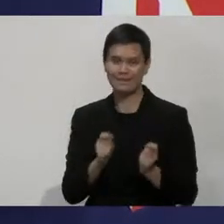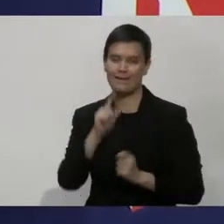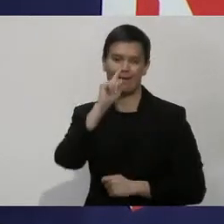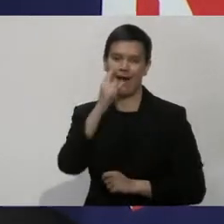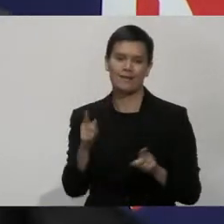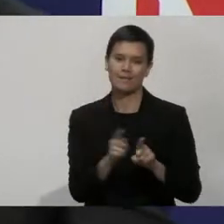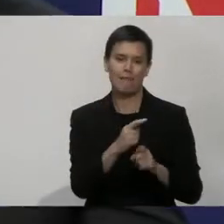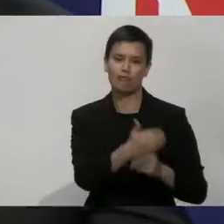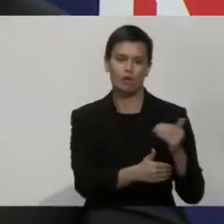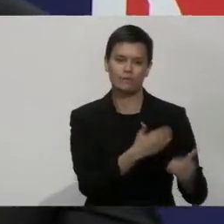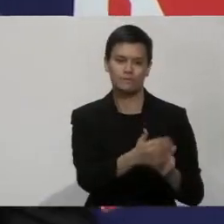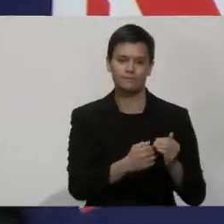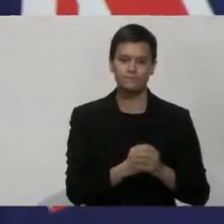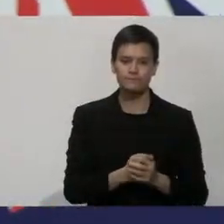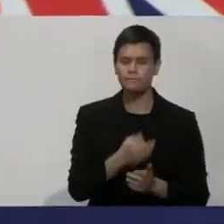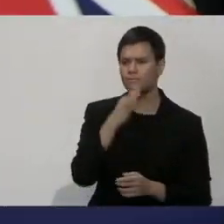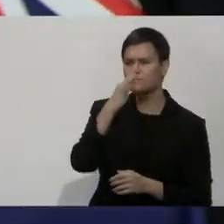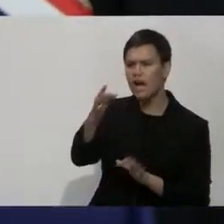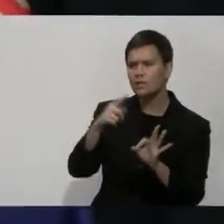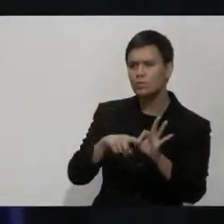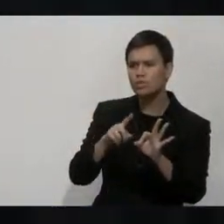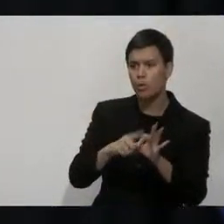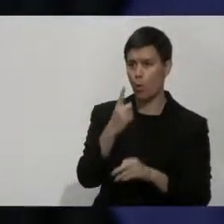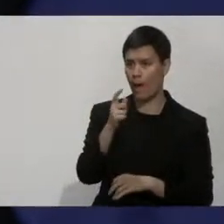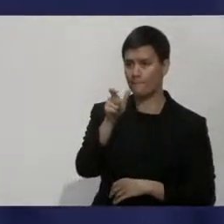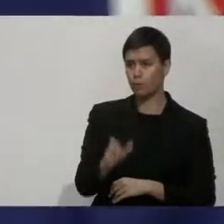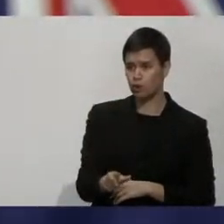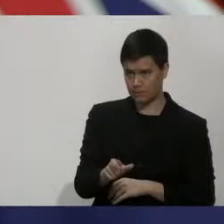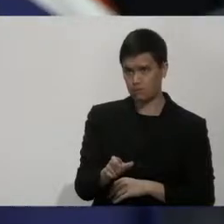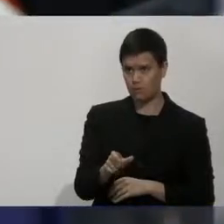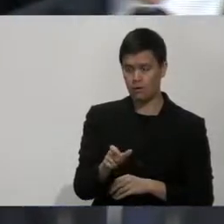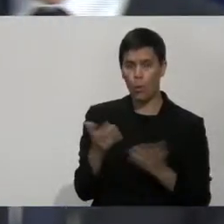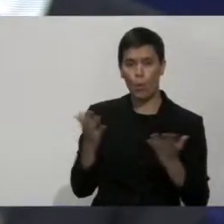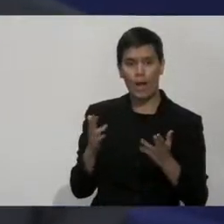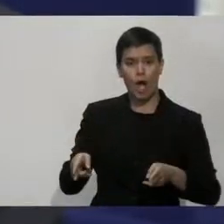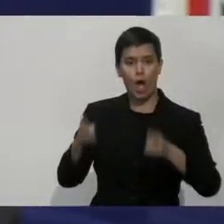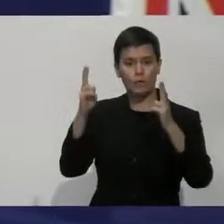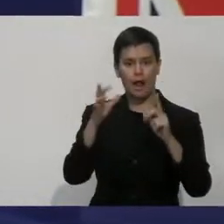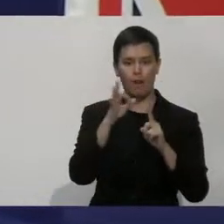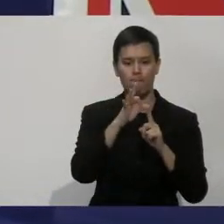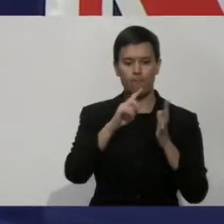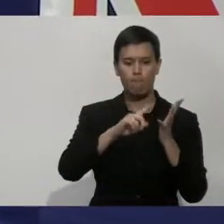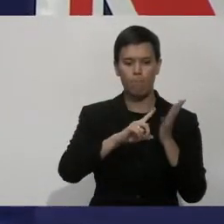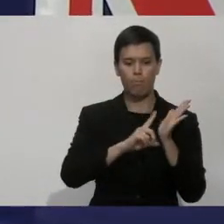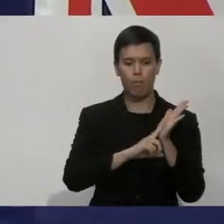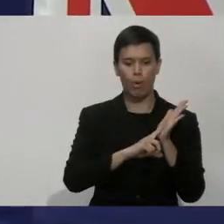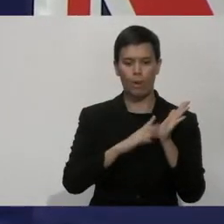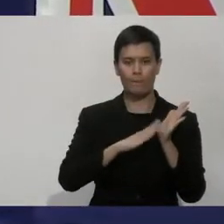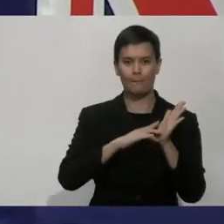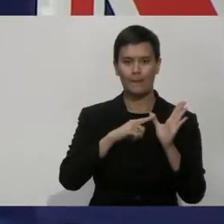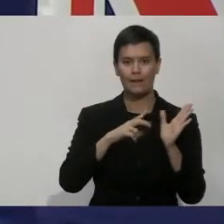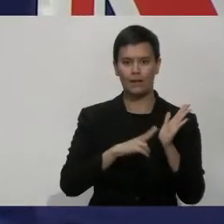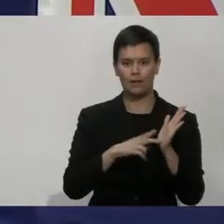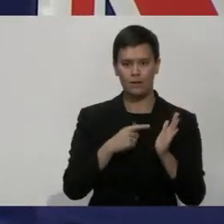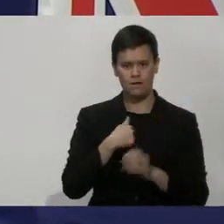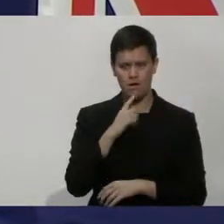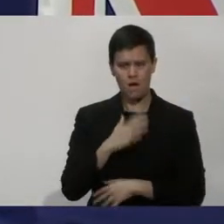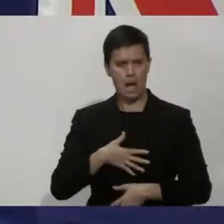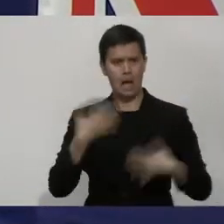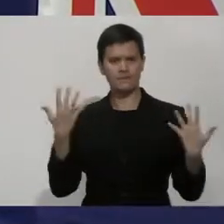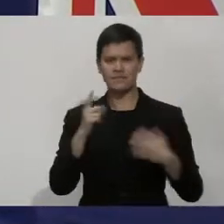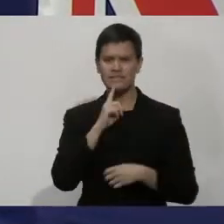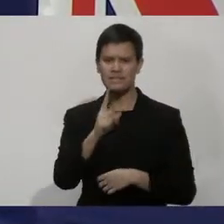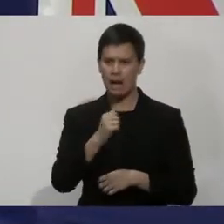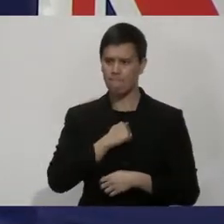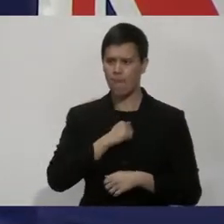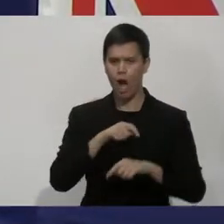staying at the Pullman Hotel who claims people are not social distancing or wearing PPE and that his room is not thoroughly clean. Are rooms being properly sanitised between